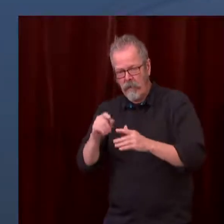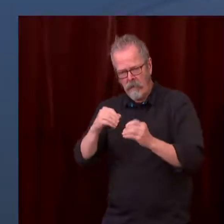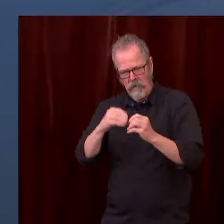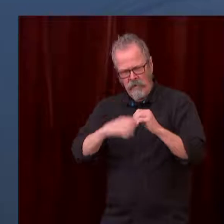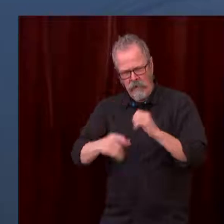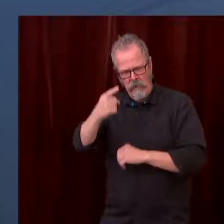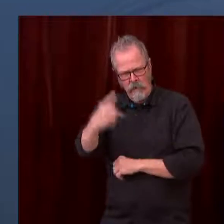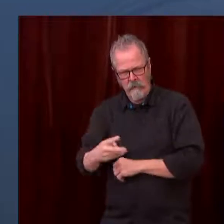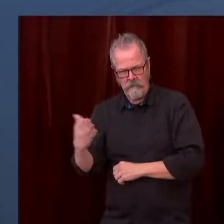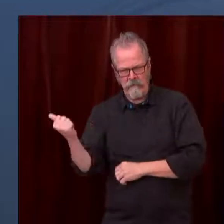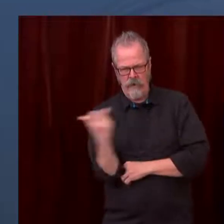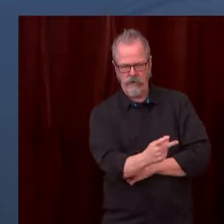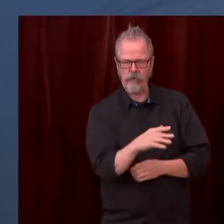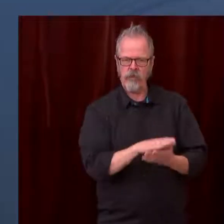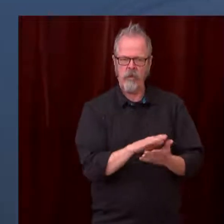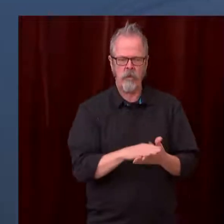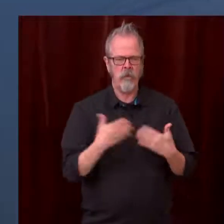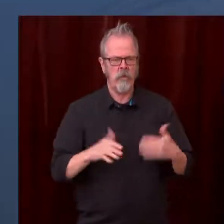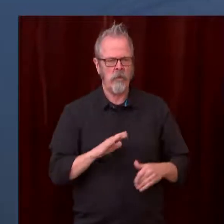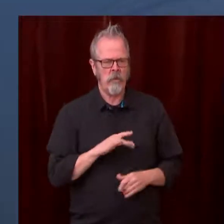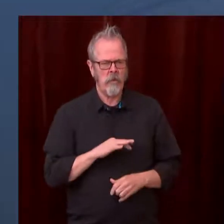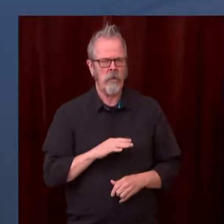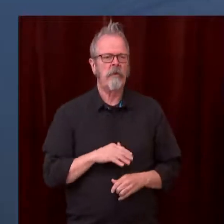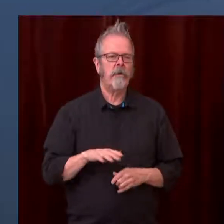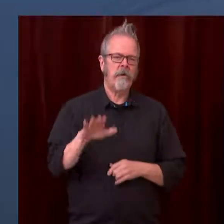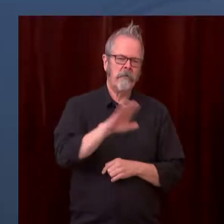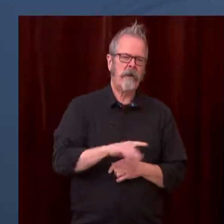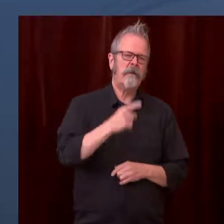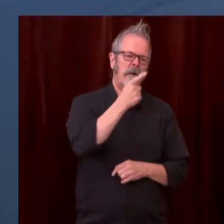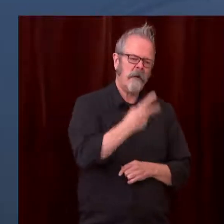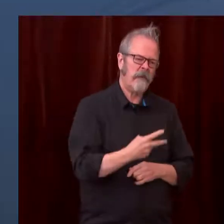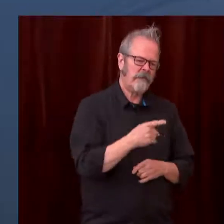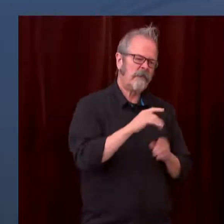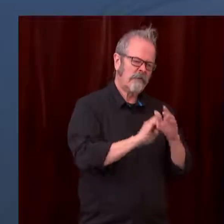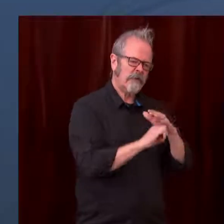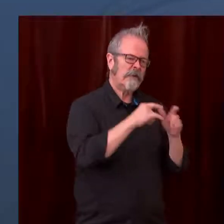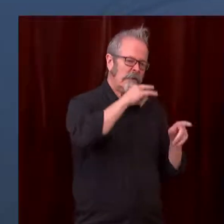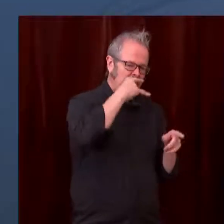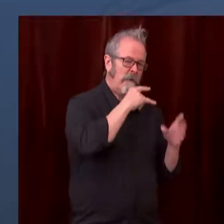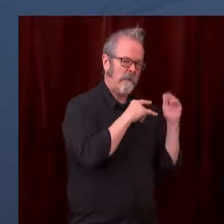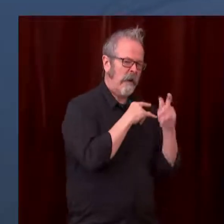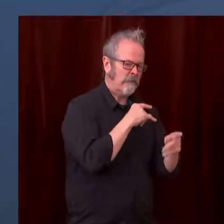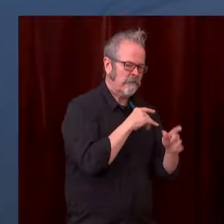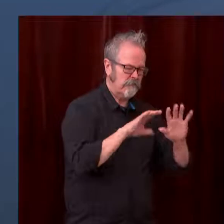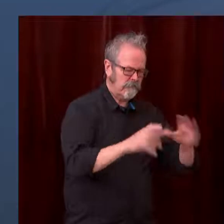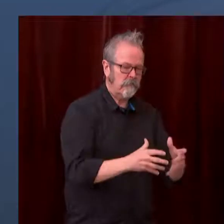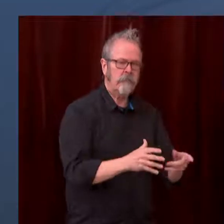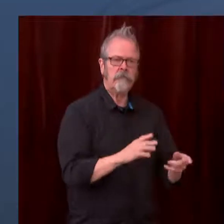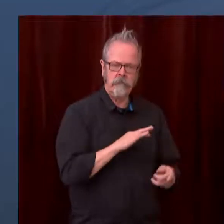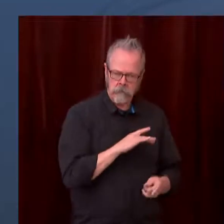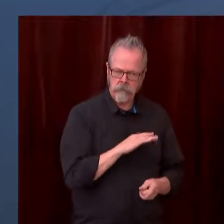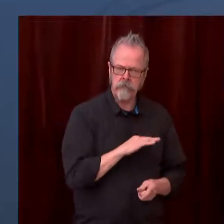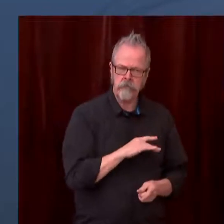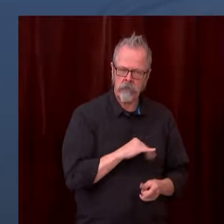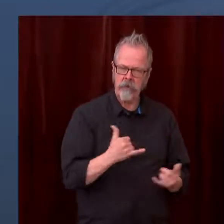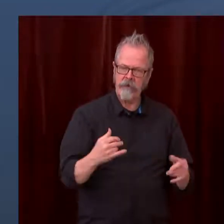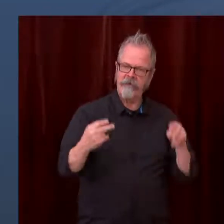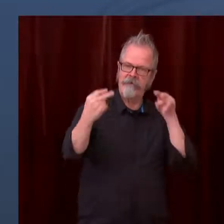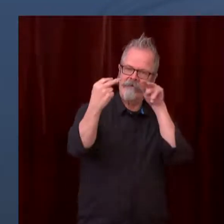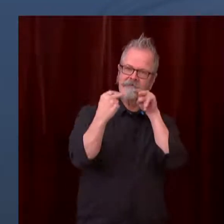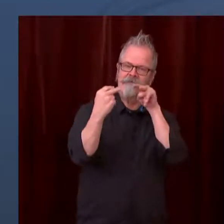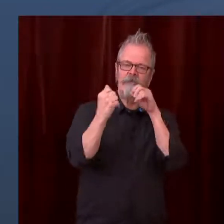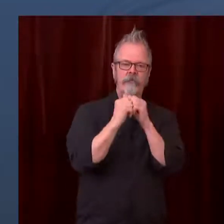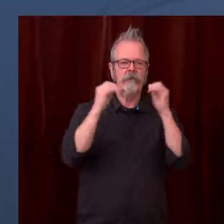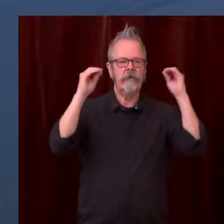in our state are currently back in the classroom where they can receive on-site instruction with their excellent educators and their